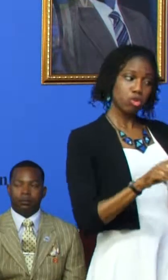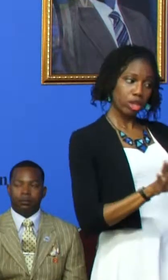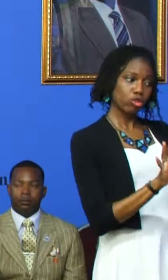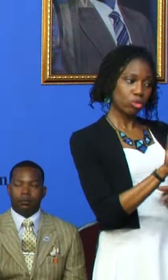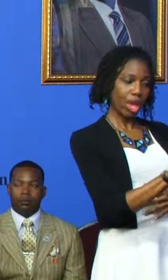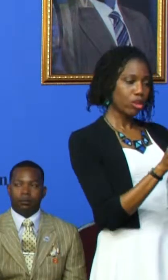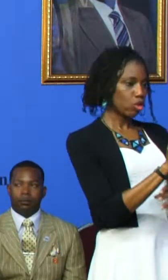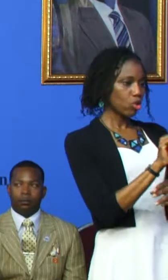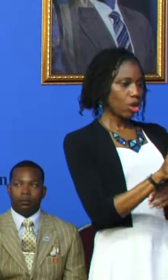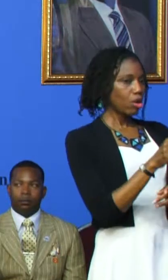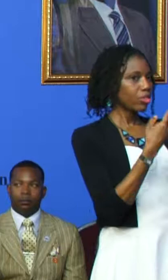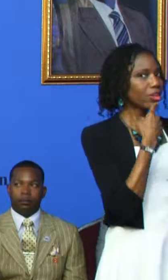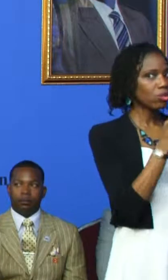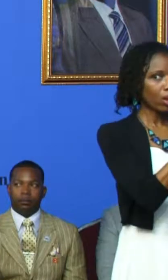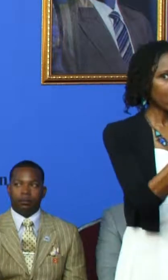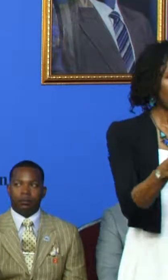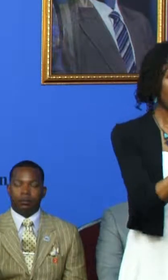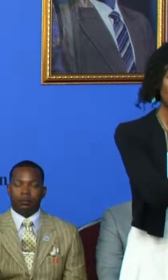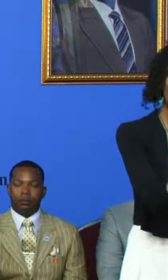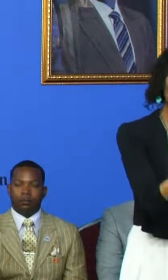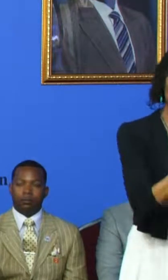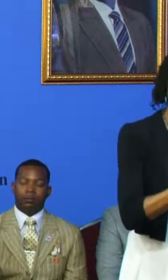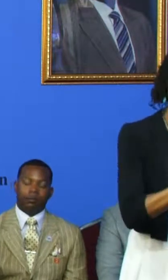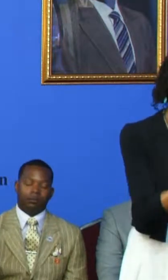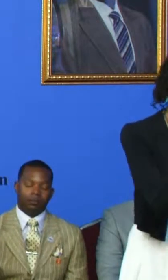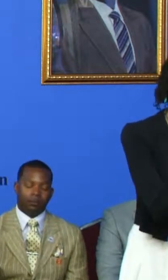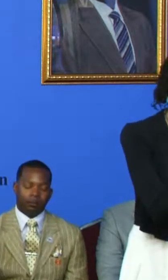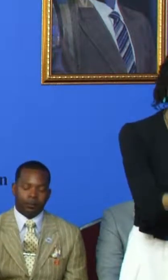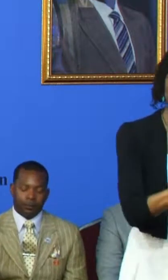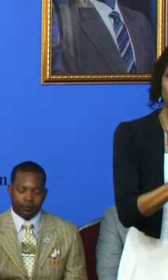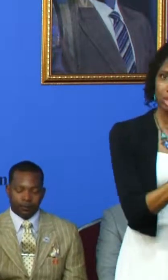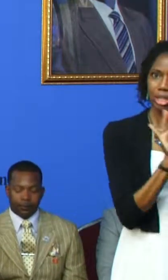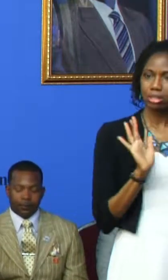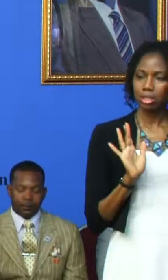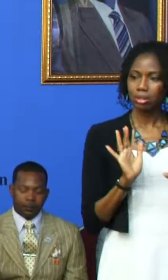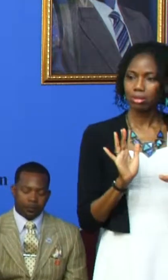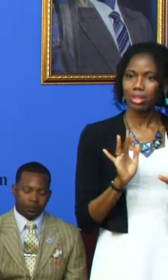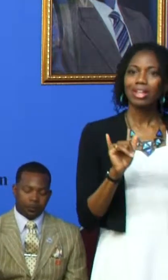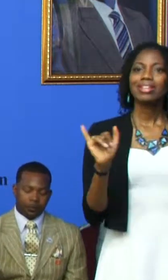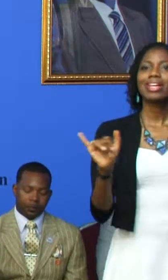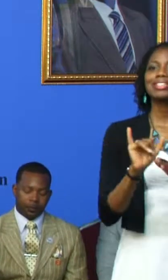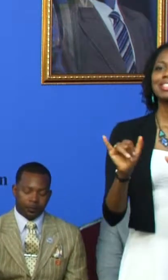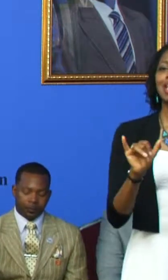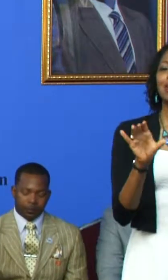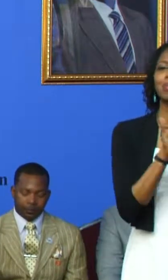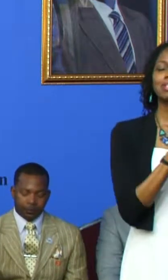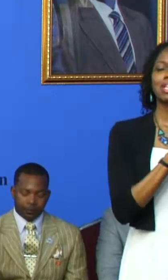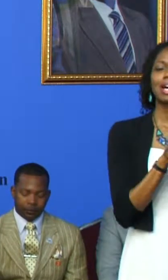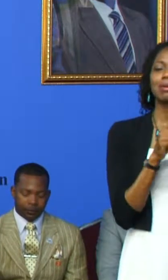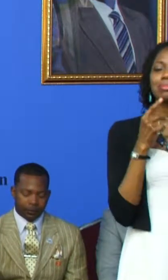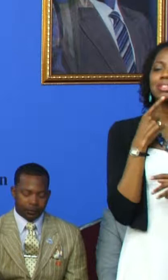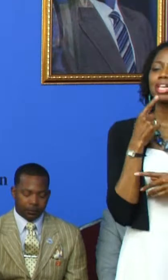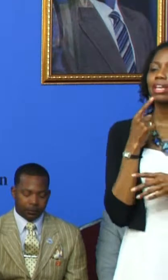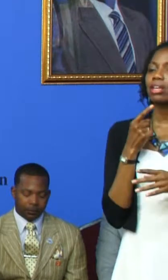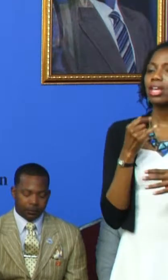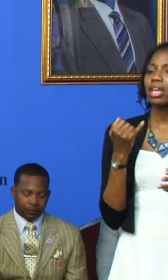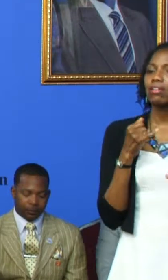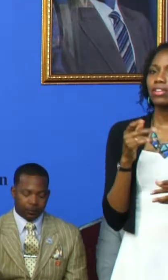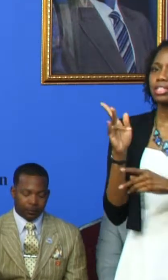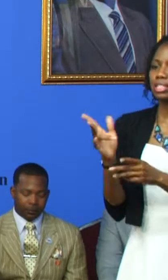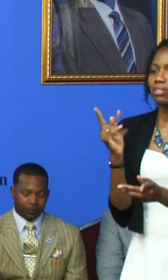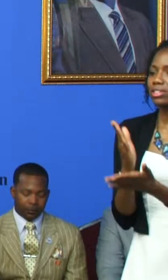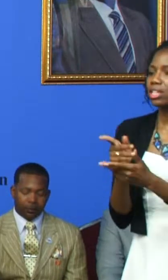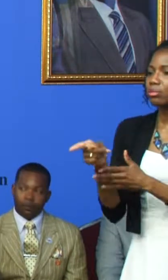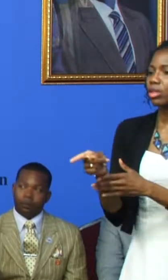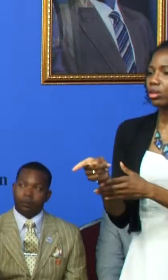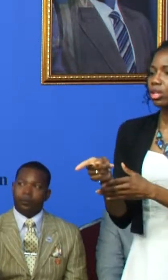red line. That's like Reverend Bartley, the police pull you over, and you said you can check out